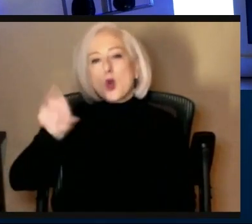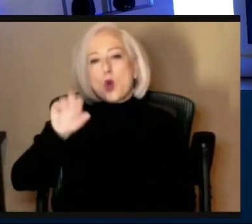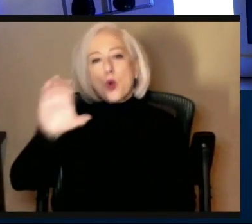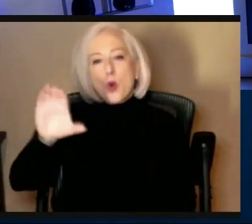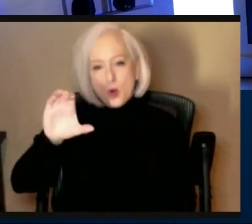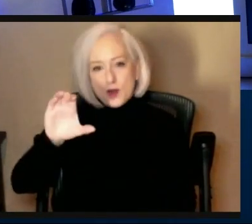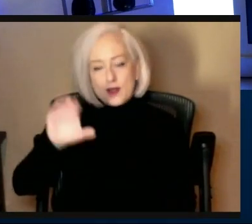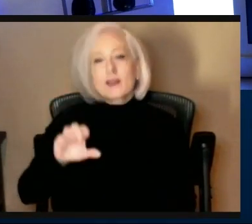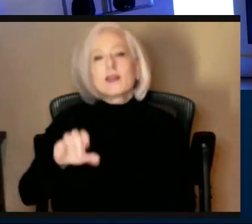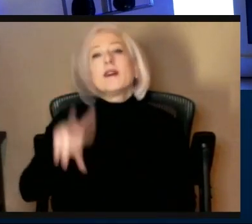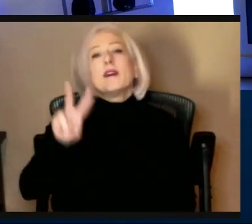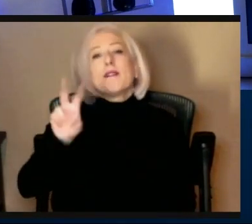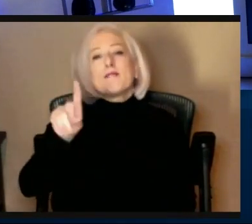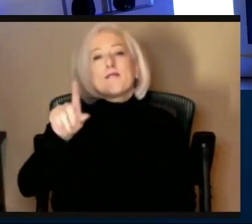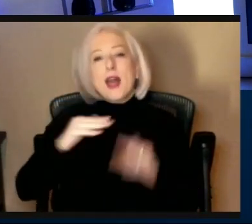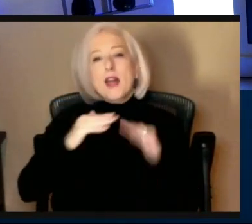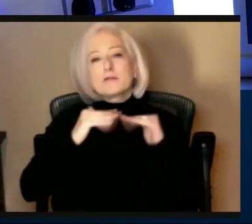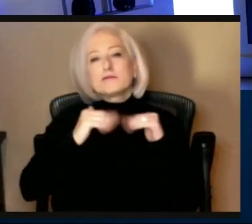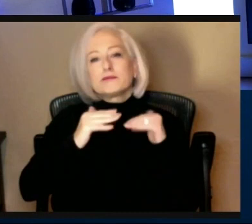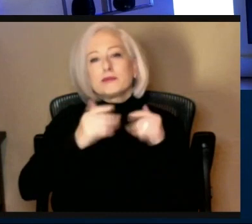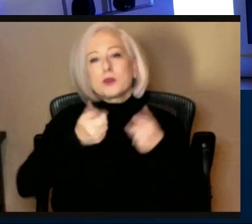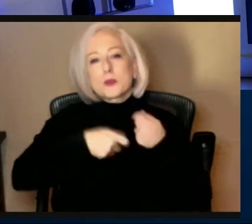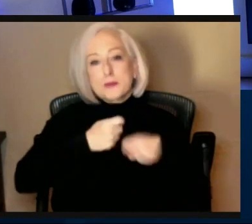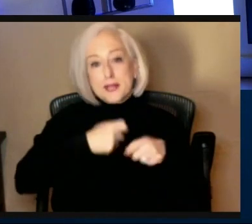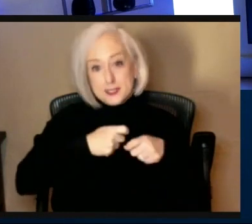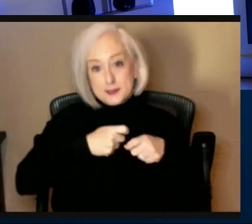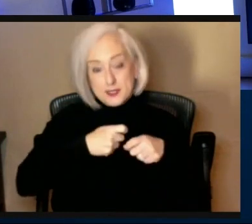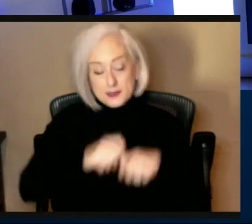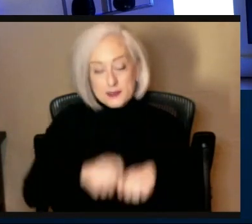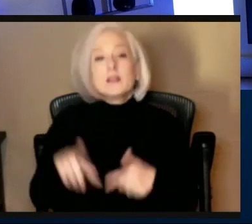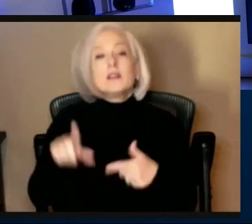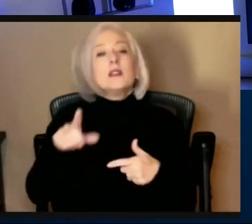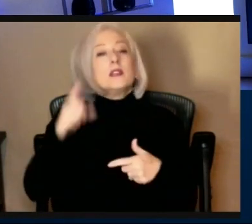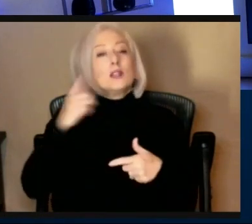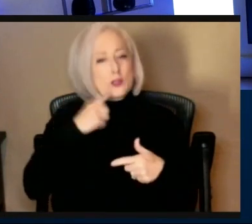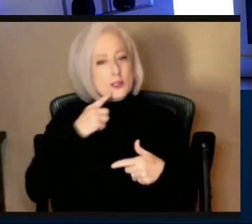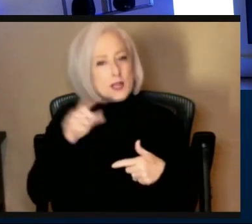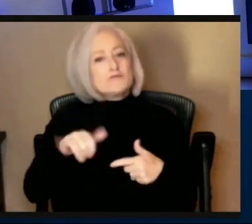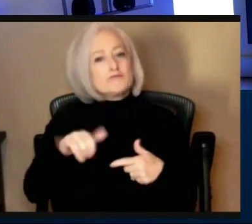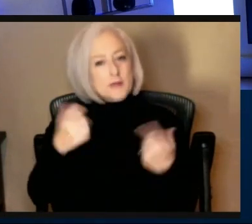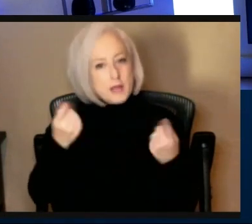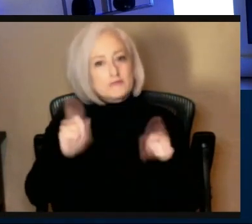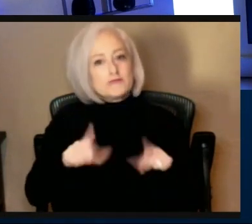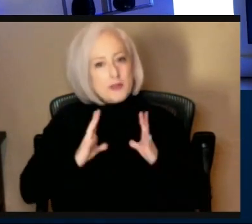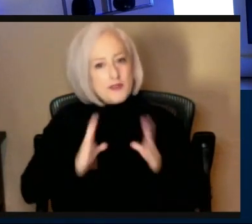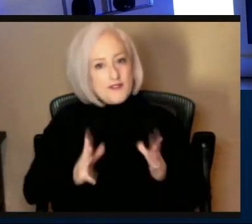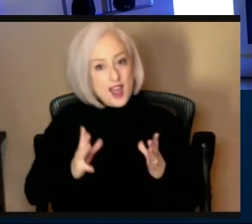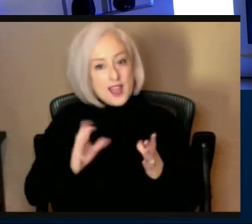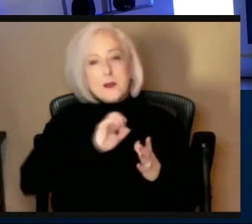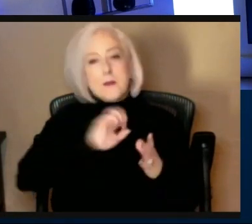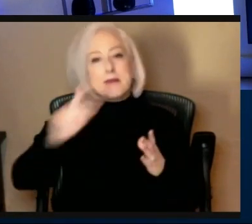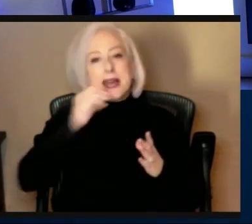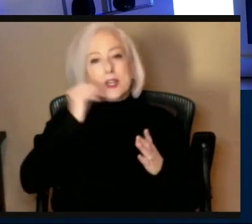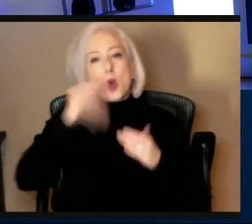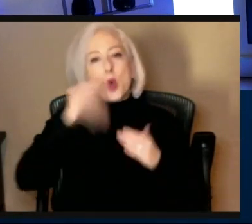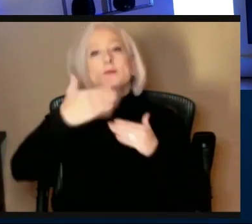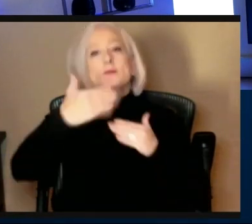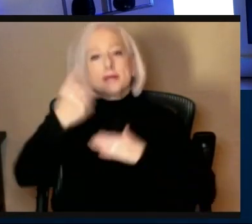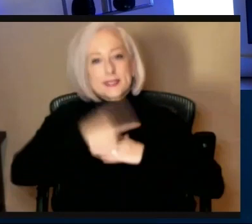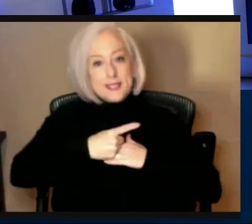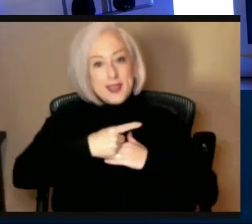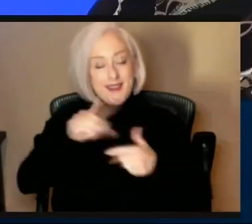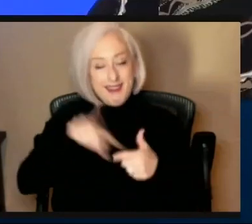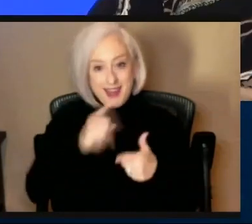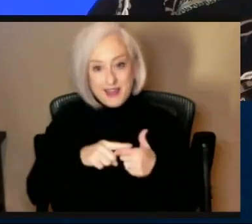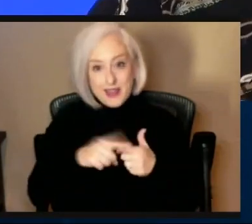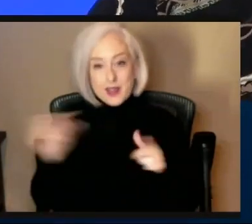procedure, and then you said that went off pretty well, and you went home the next day. But then you were back in the hands of Dr. V.